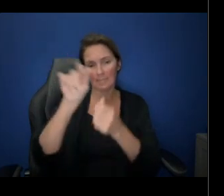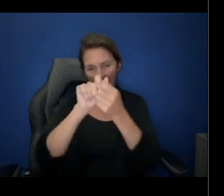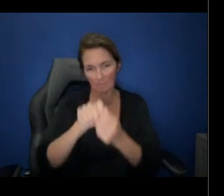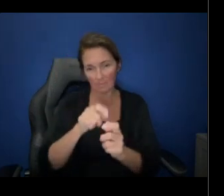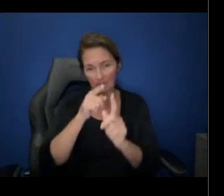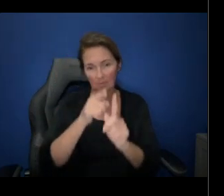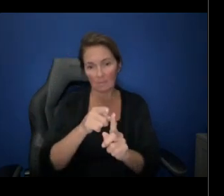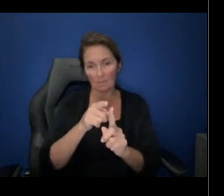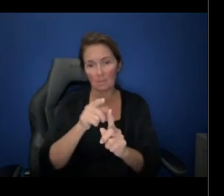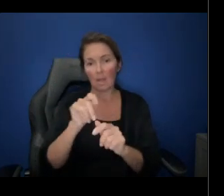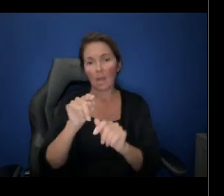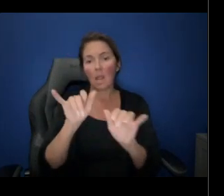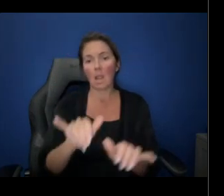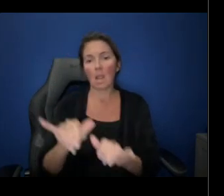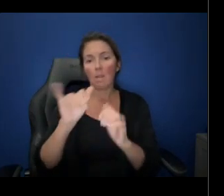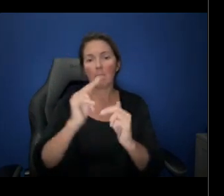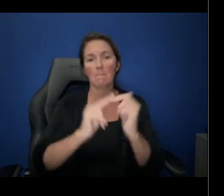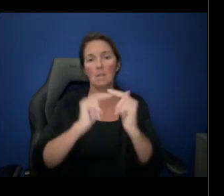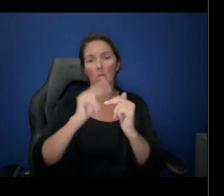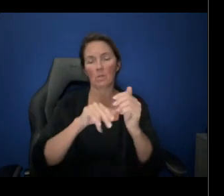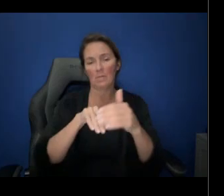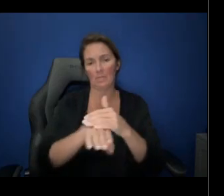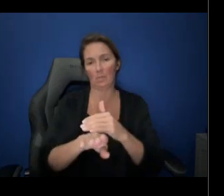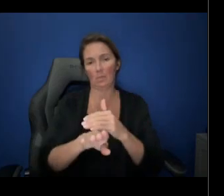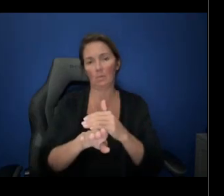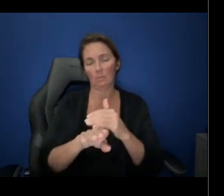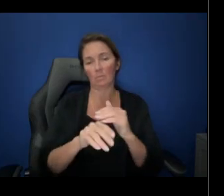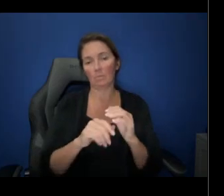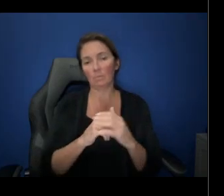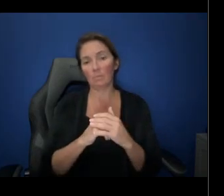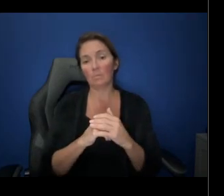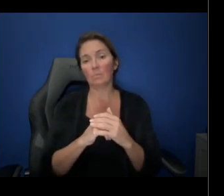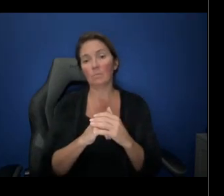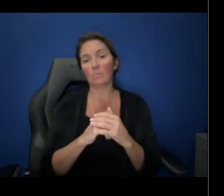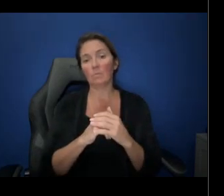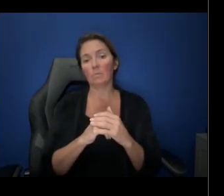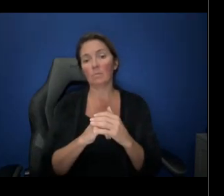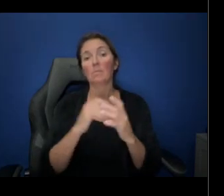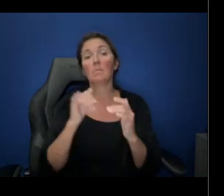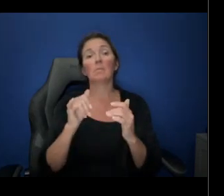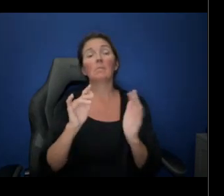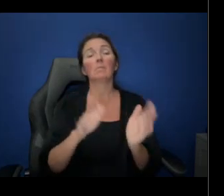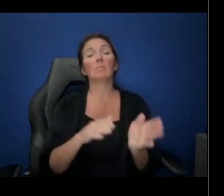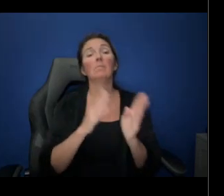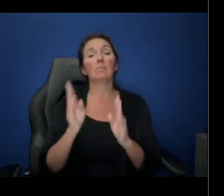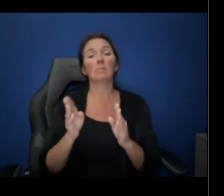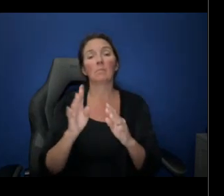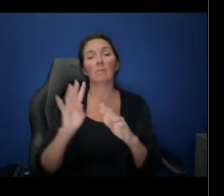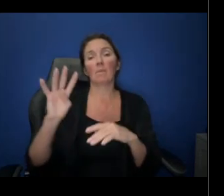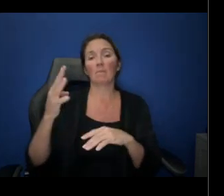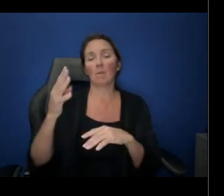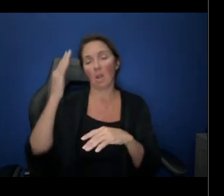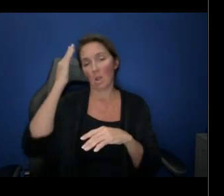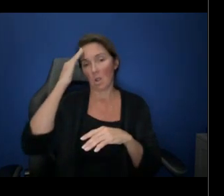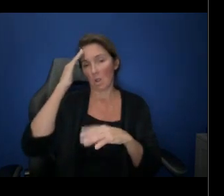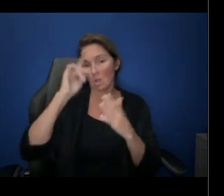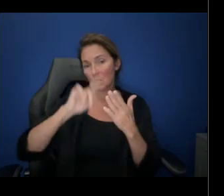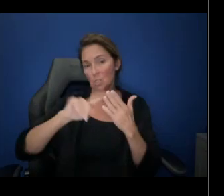at common building entrances. And that brings us to our fourth knowledge